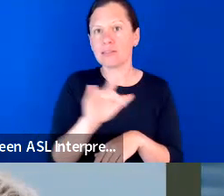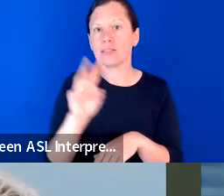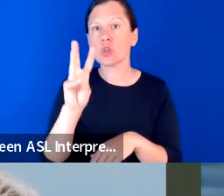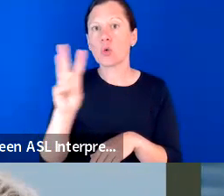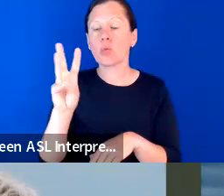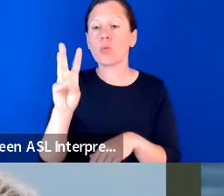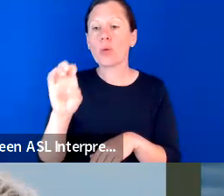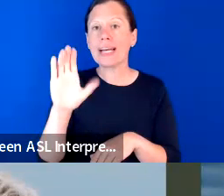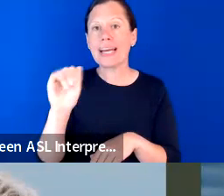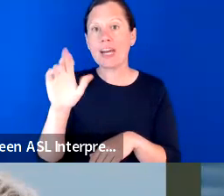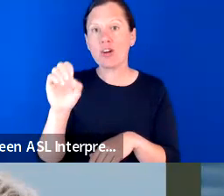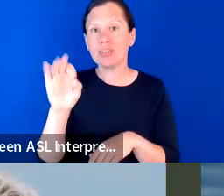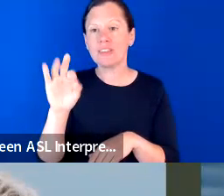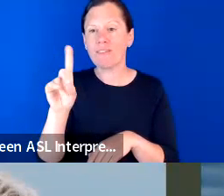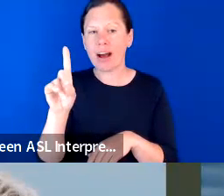walkcaresfund.wa.gov/webinars.